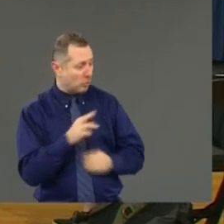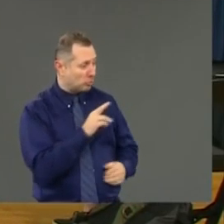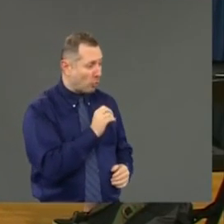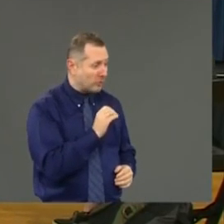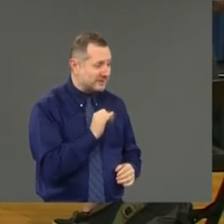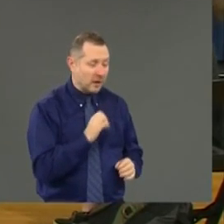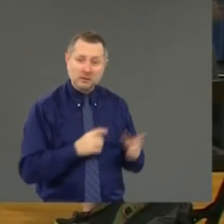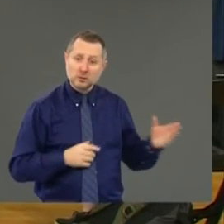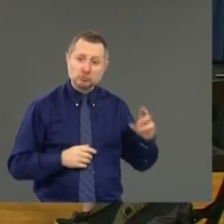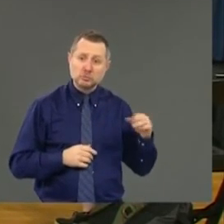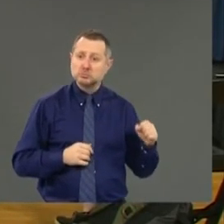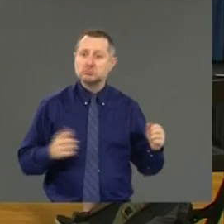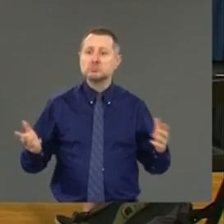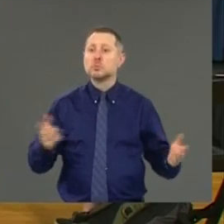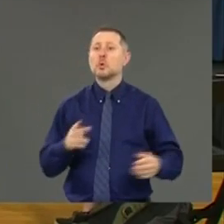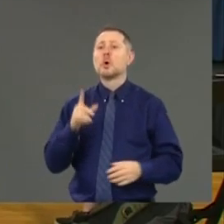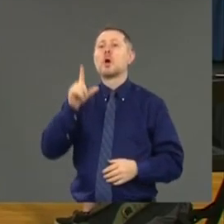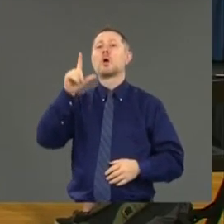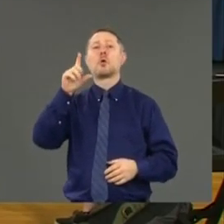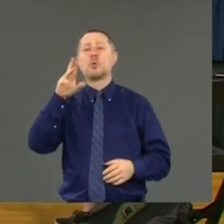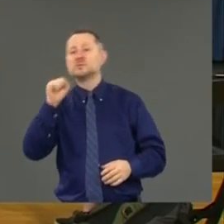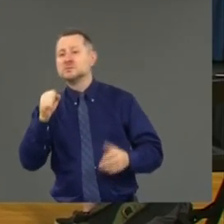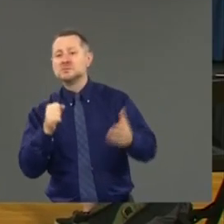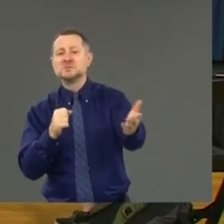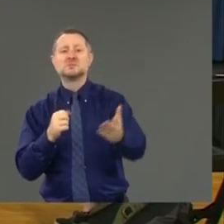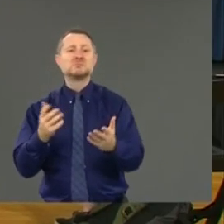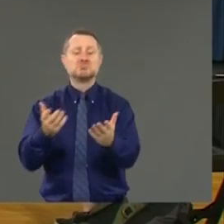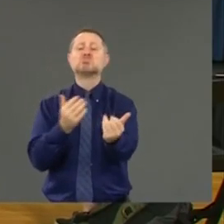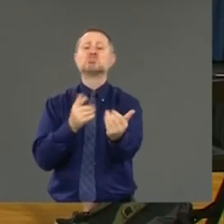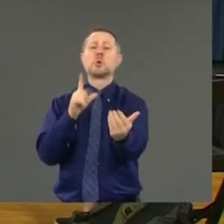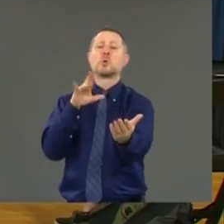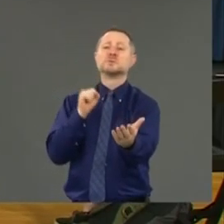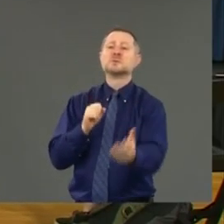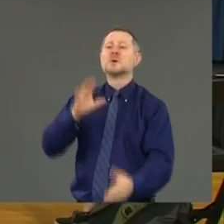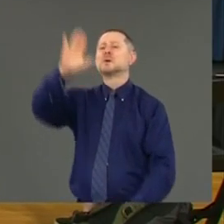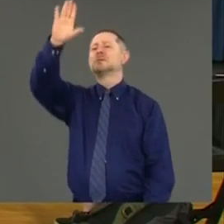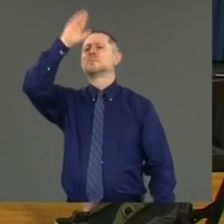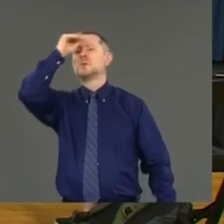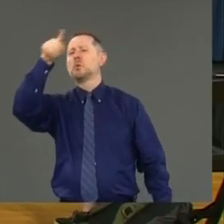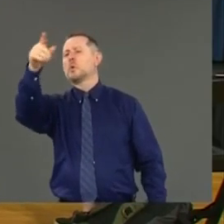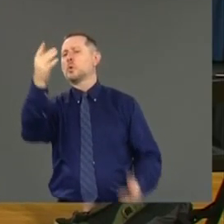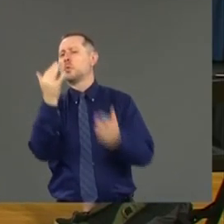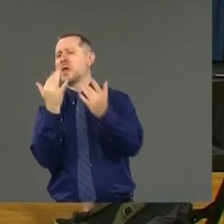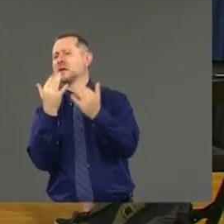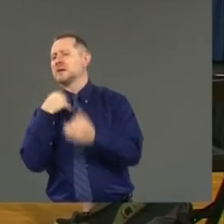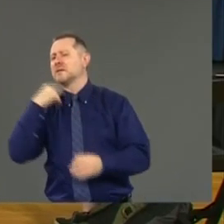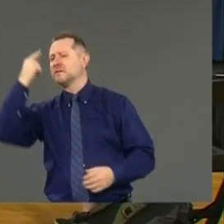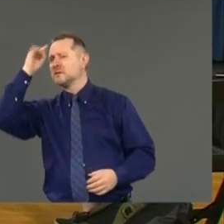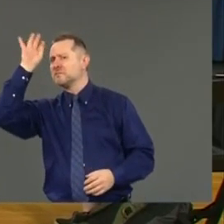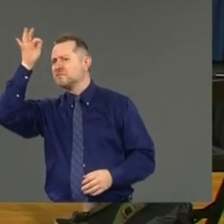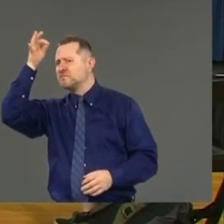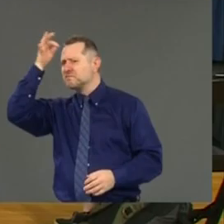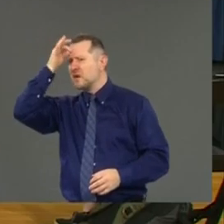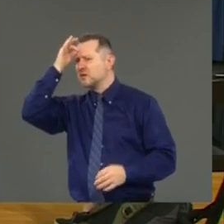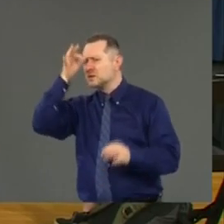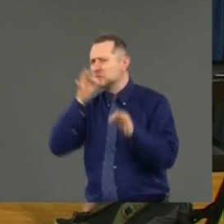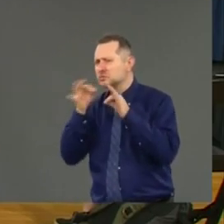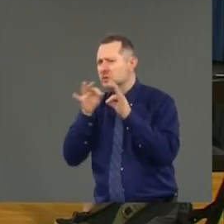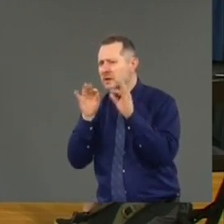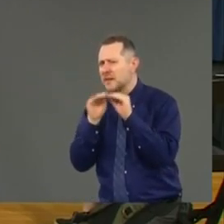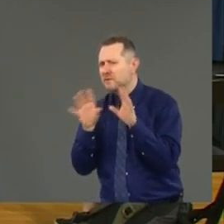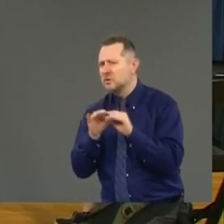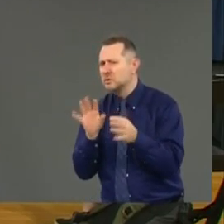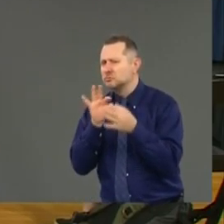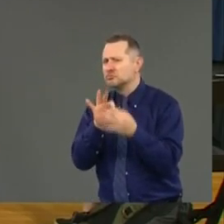Does anyone want to add anything, Rosie, Chris? Luis? You said that you were waiting on clarity from the federal government for federal funding